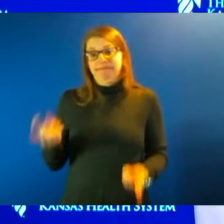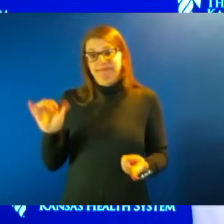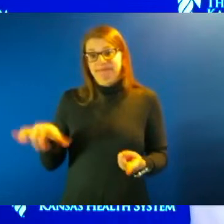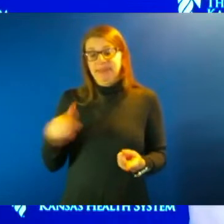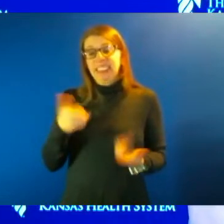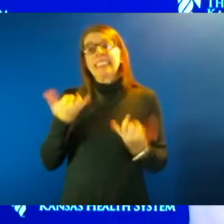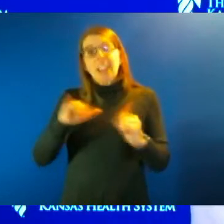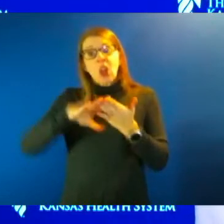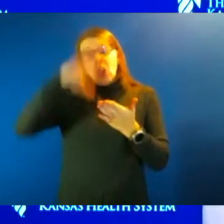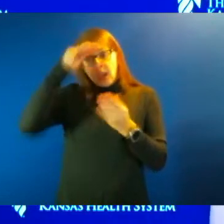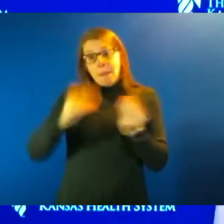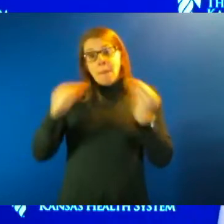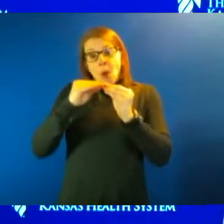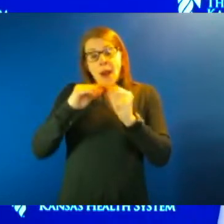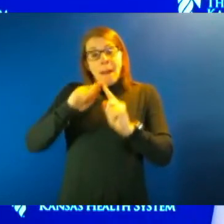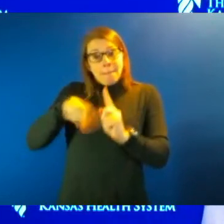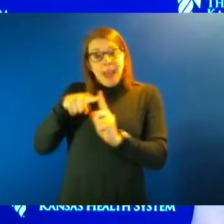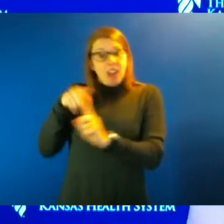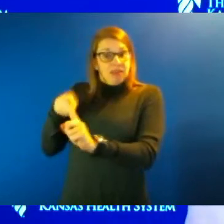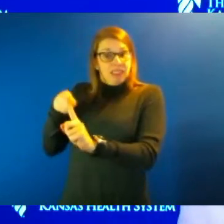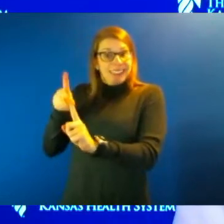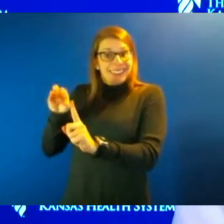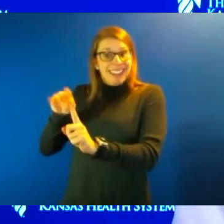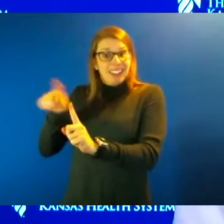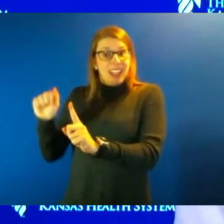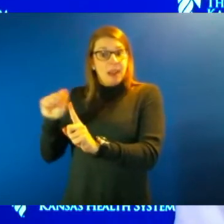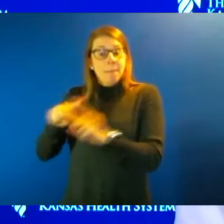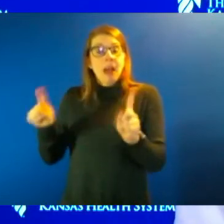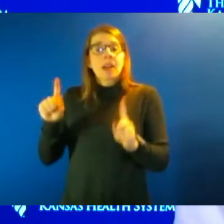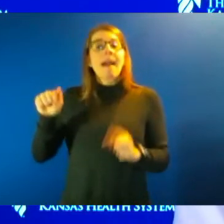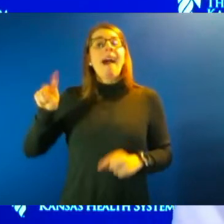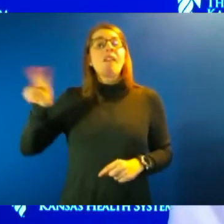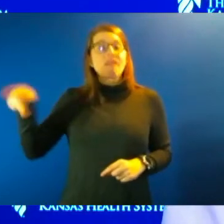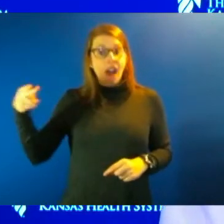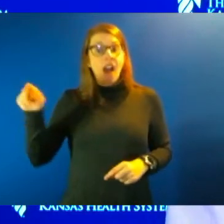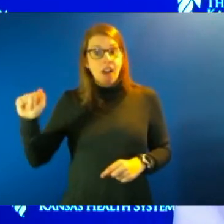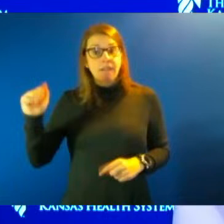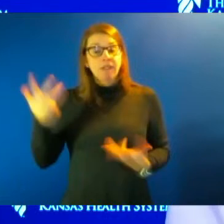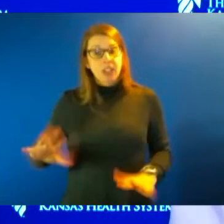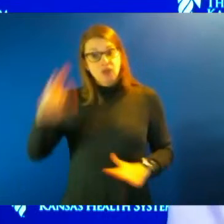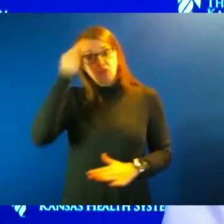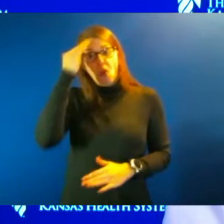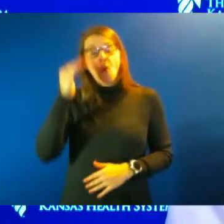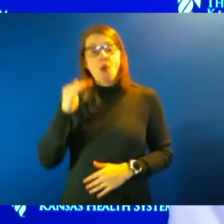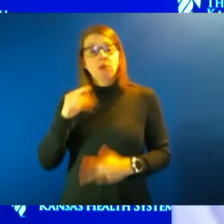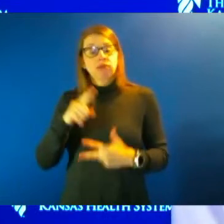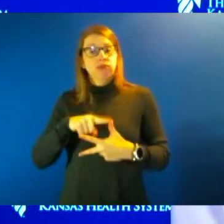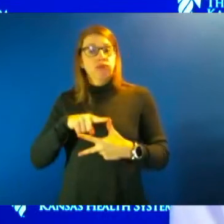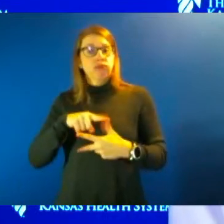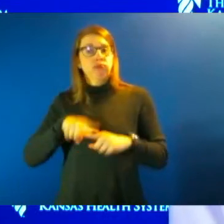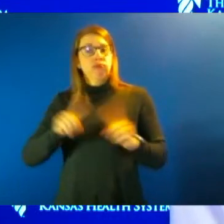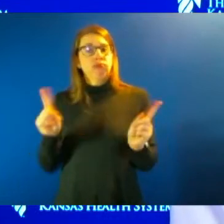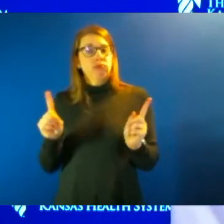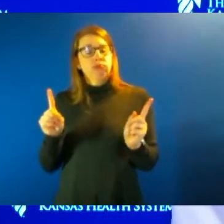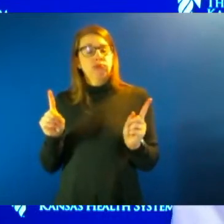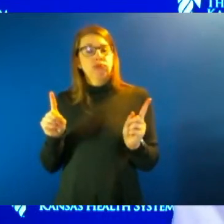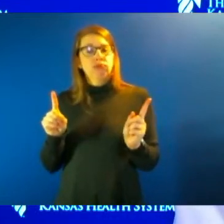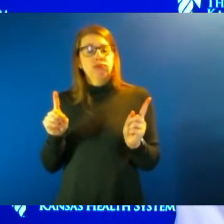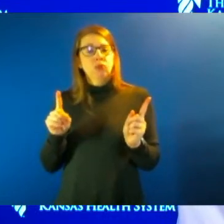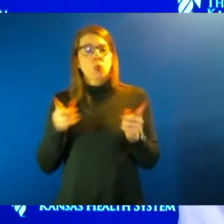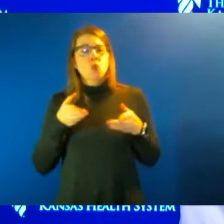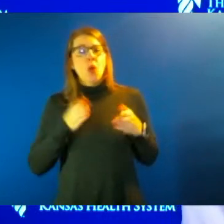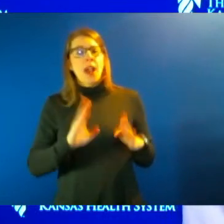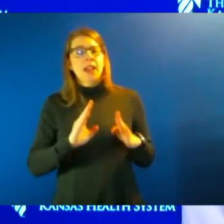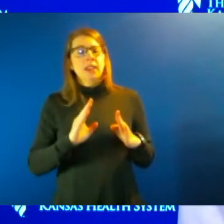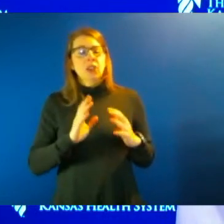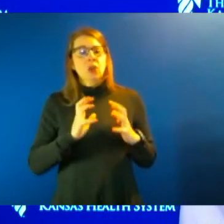it, but those are the initial takeaways. And we know that Alpha variant as well had other mechanisms to help reduce our own body's